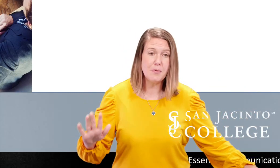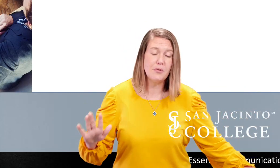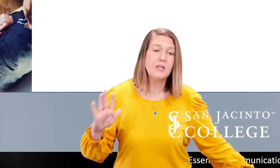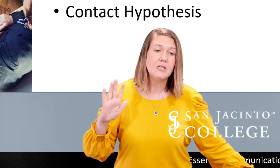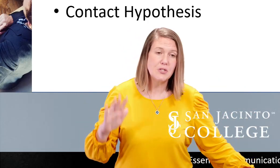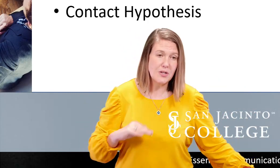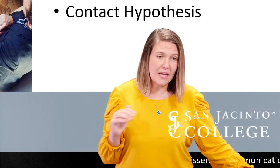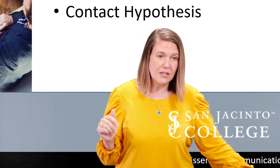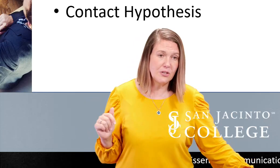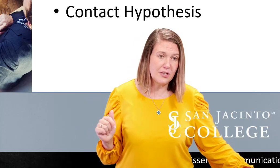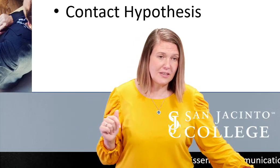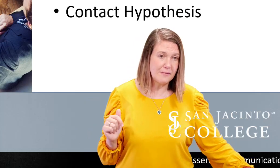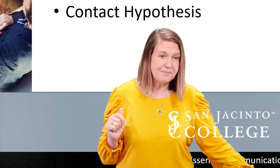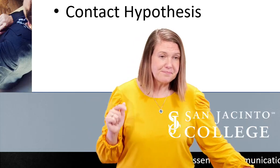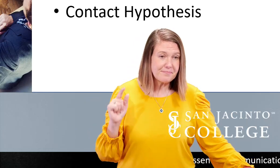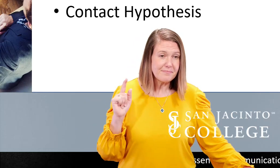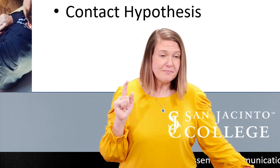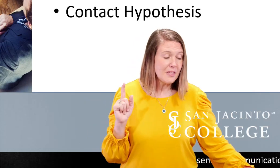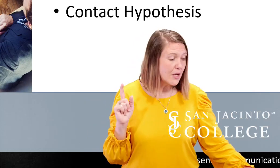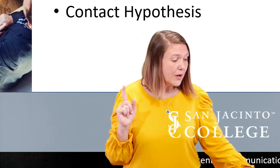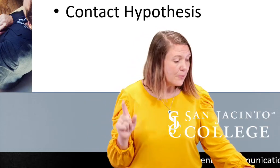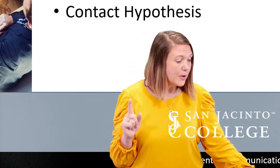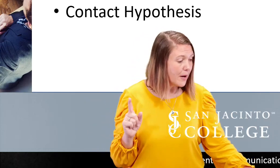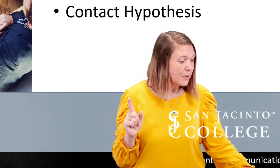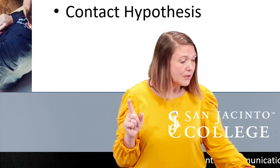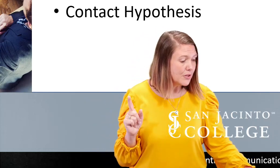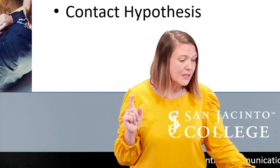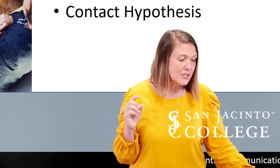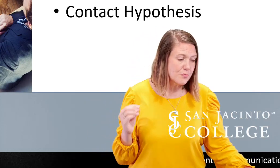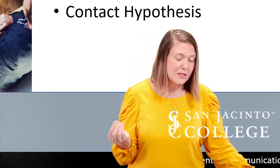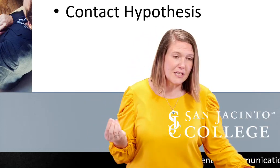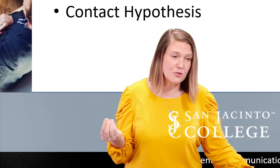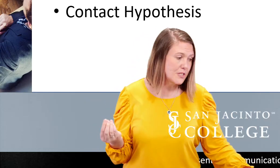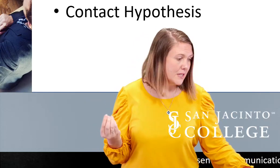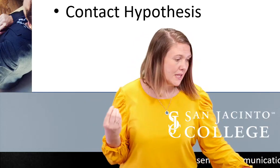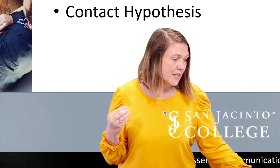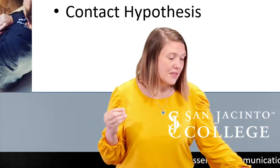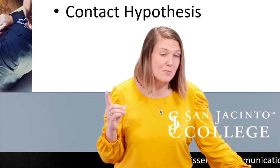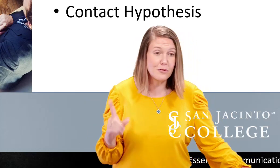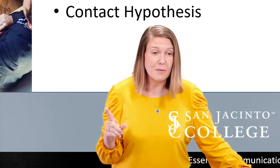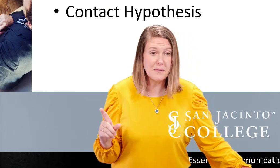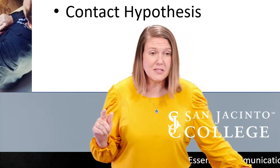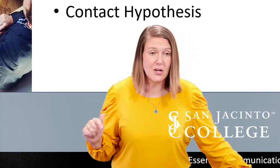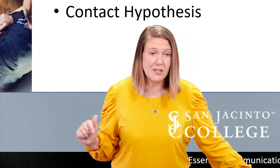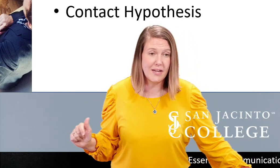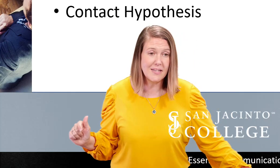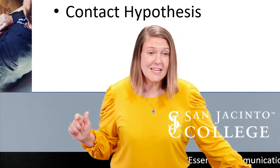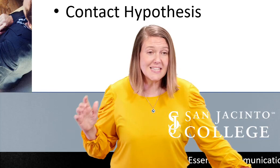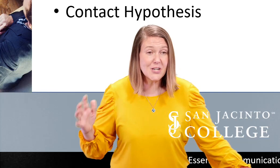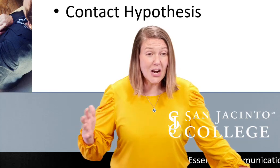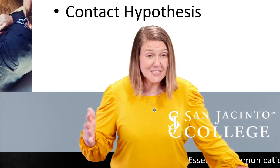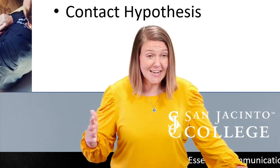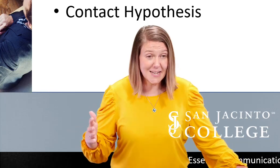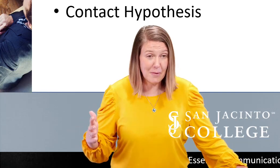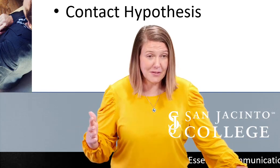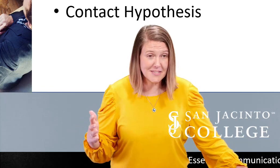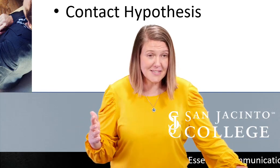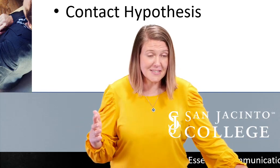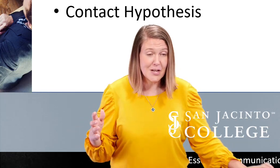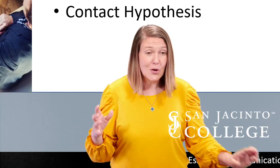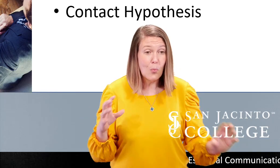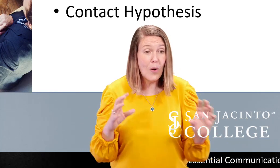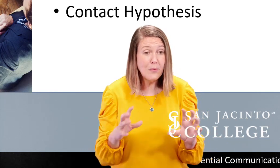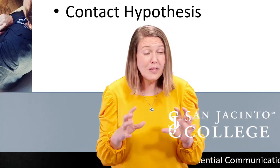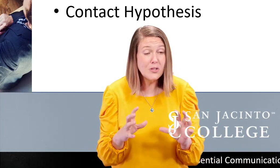cons to both. So again, look at that. Okay, I want to look at this really interesting thing, and then we'll jump into online, this contact